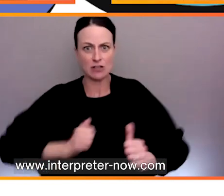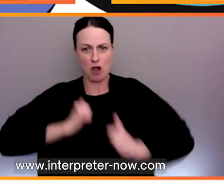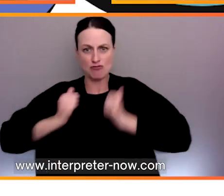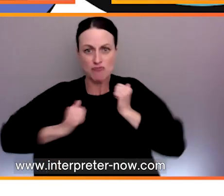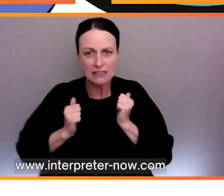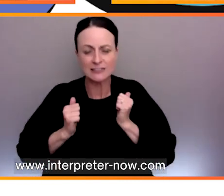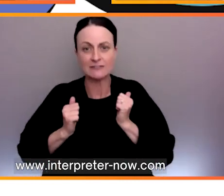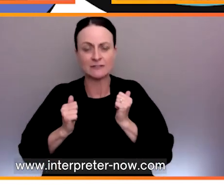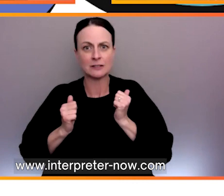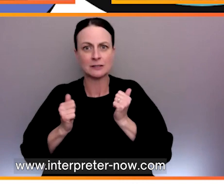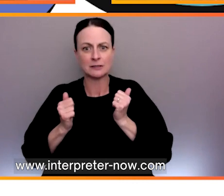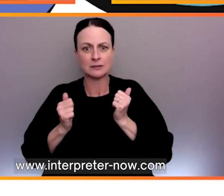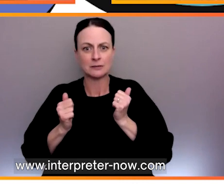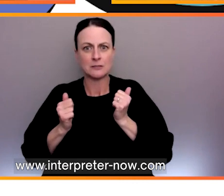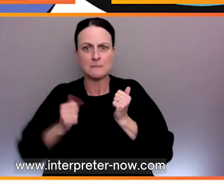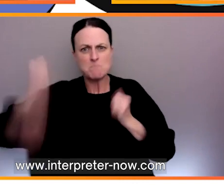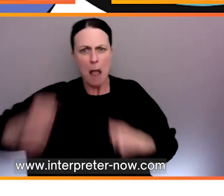they're just going to mess with you a little bit.